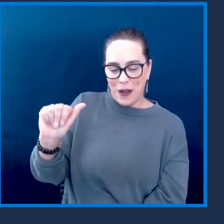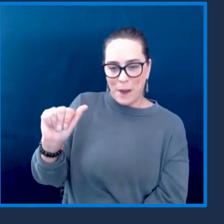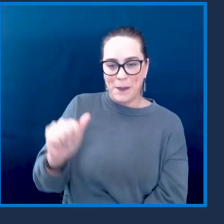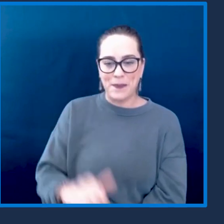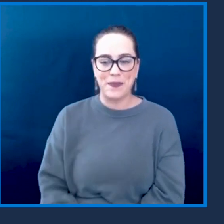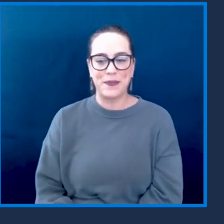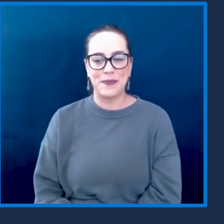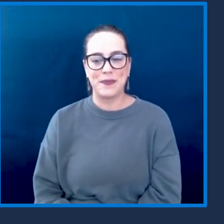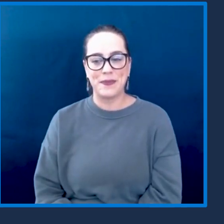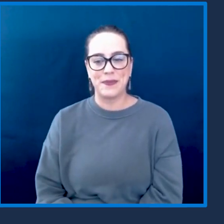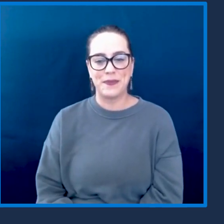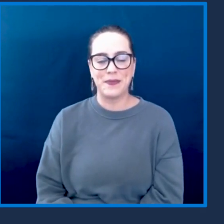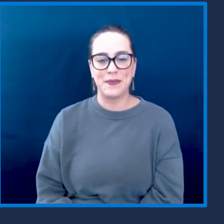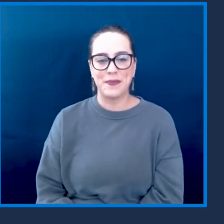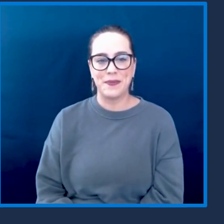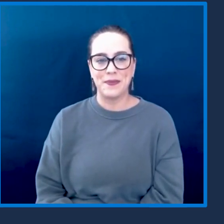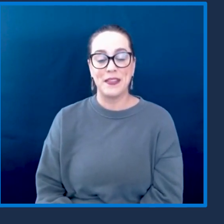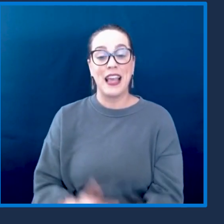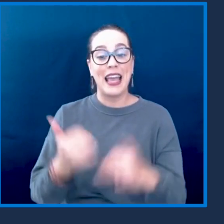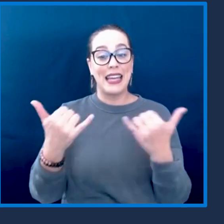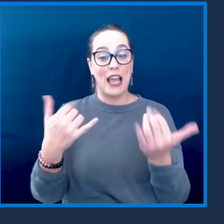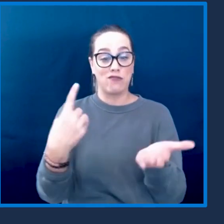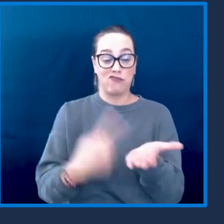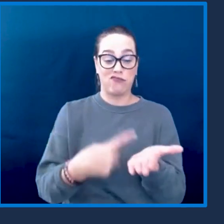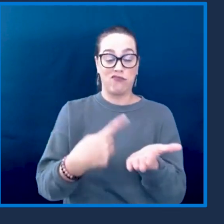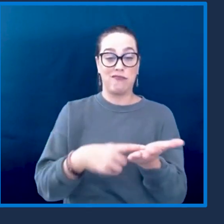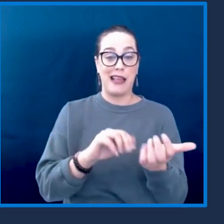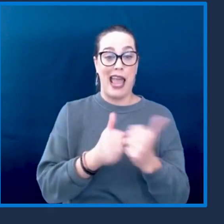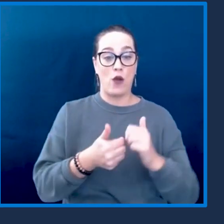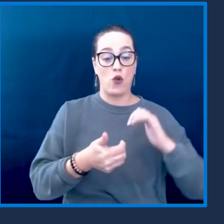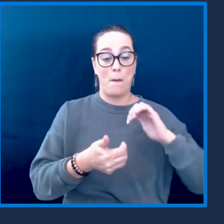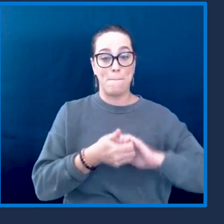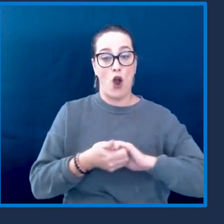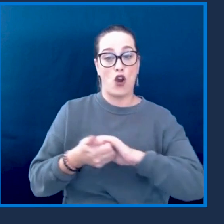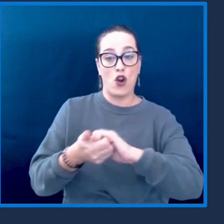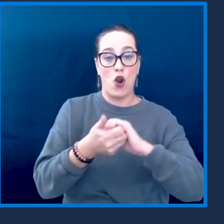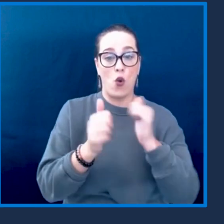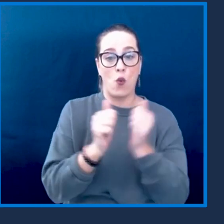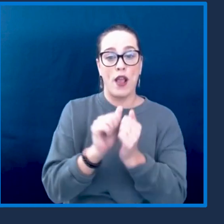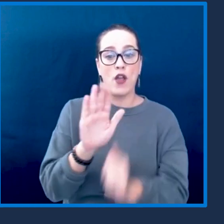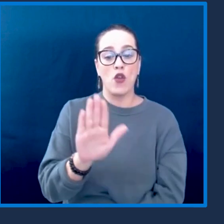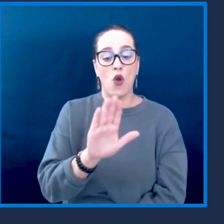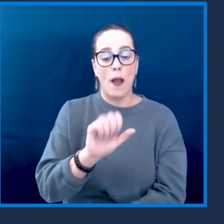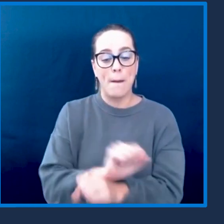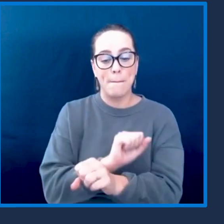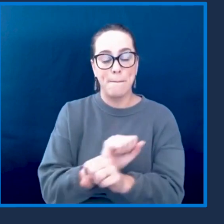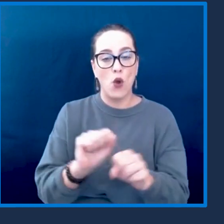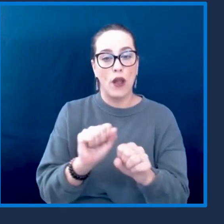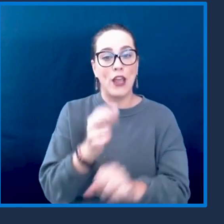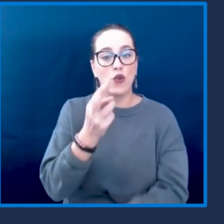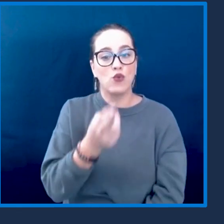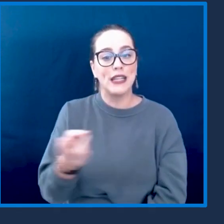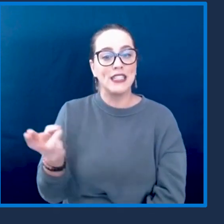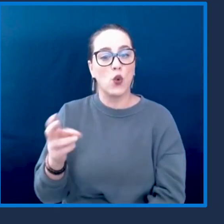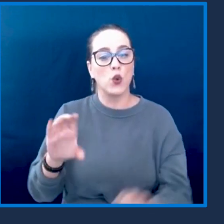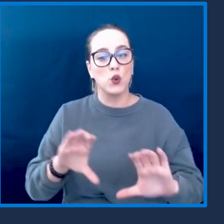partner with your employee resource groups to help create a supportive system for your candidates, your new hires, and all